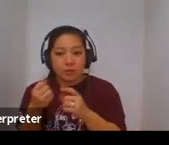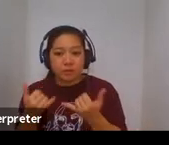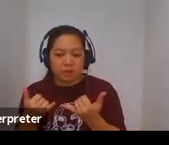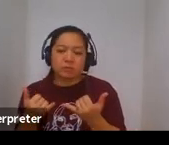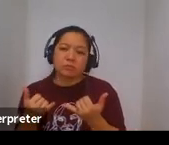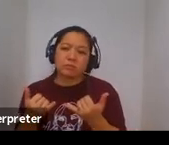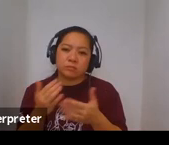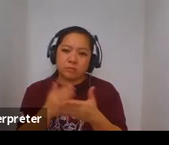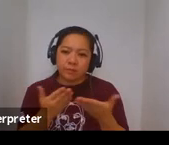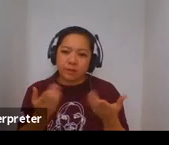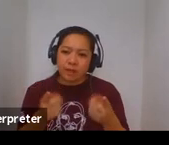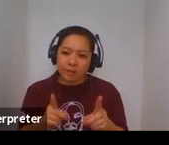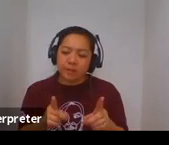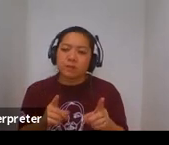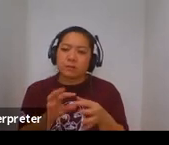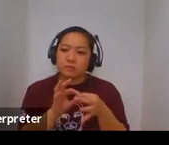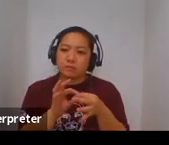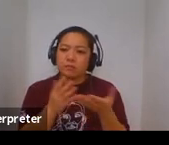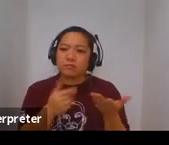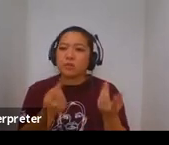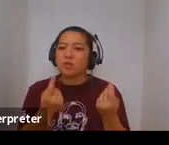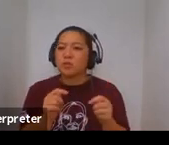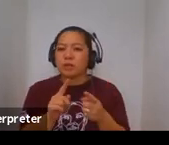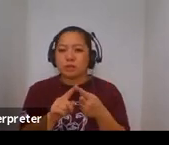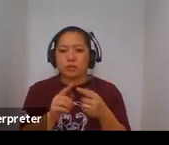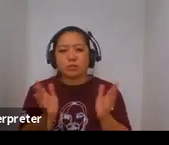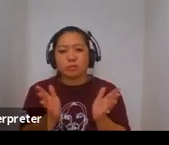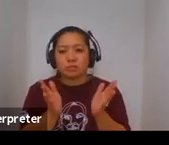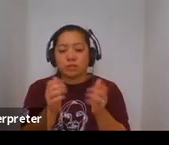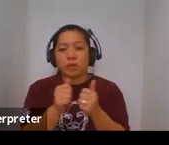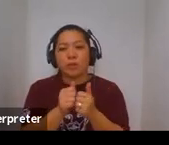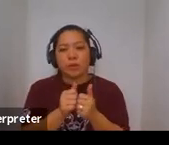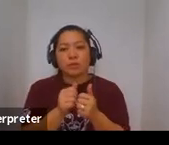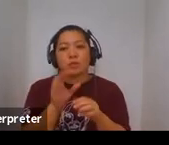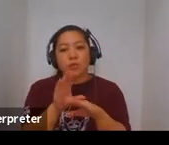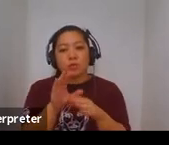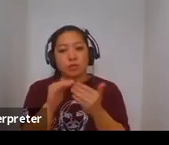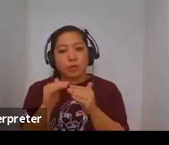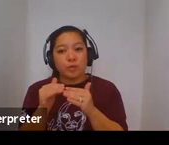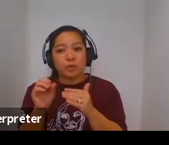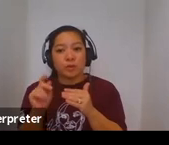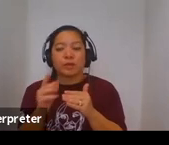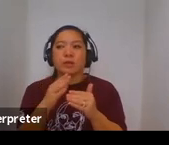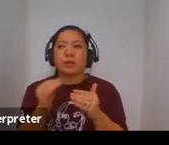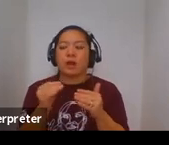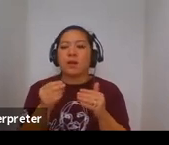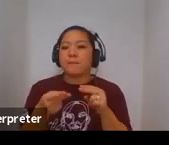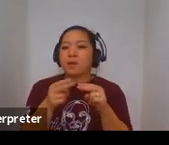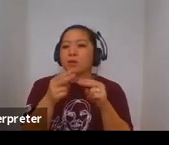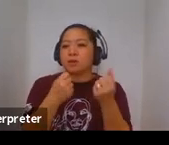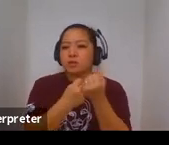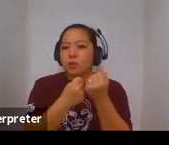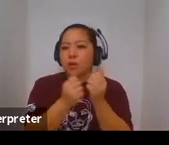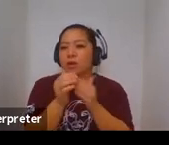part of this is trying to engage with church communities and build and support